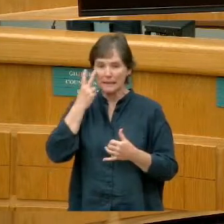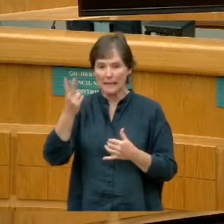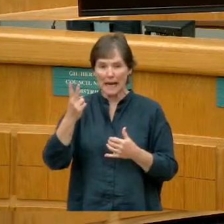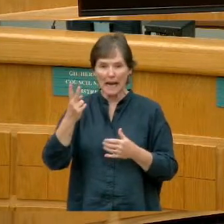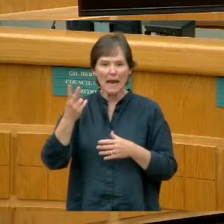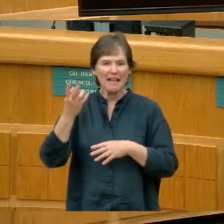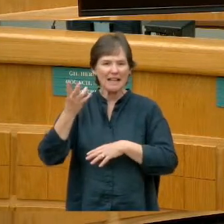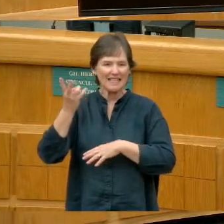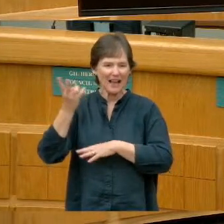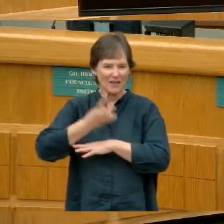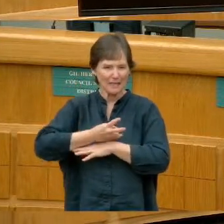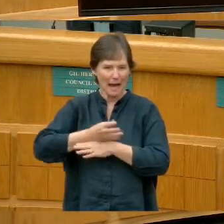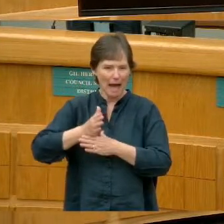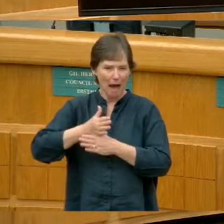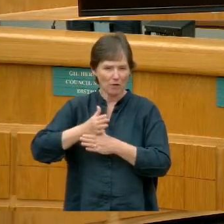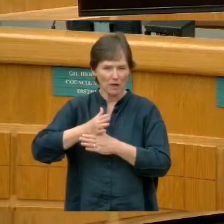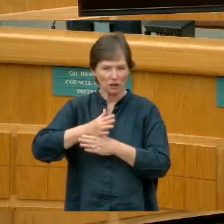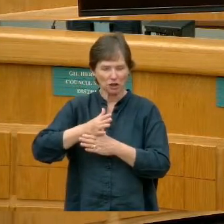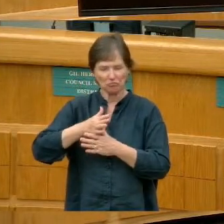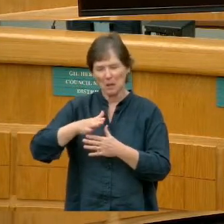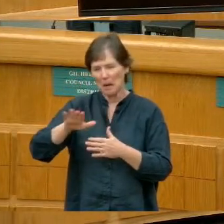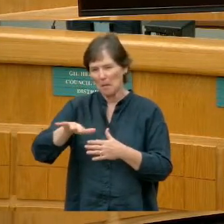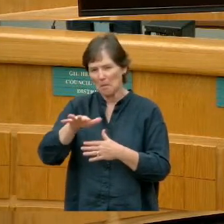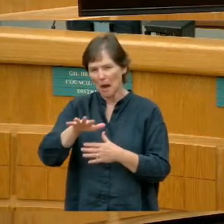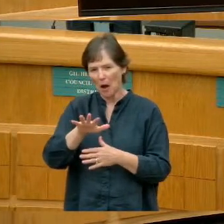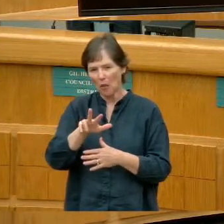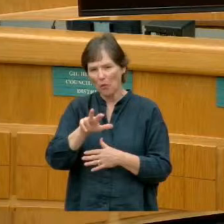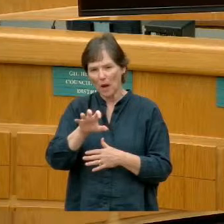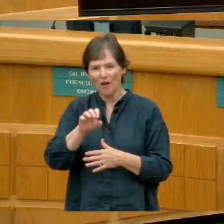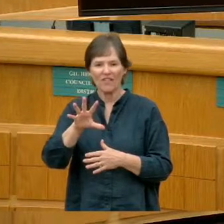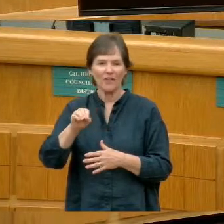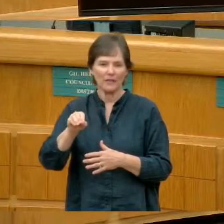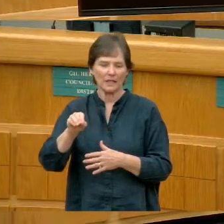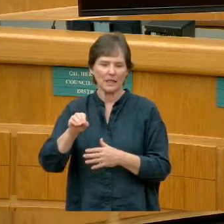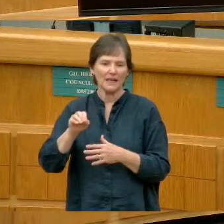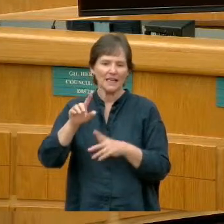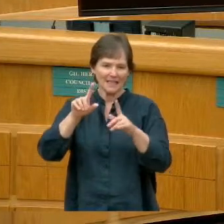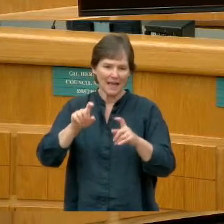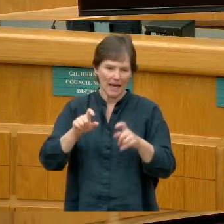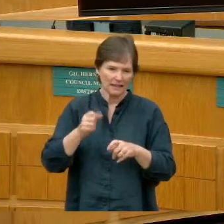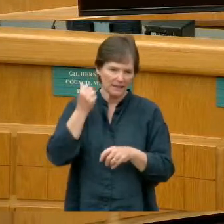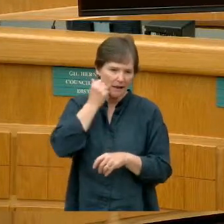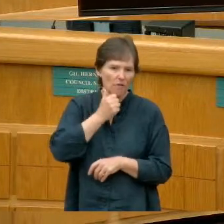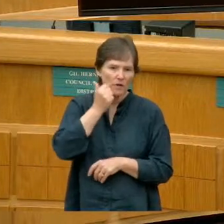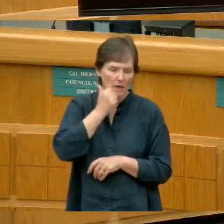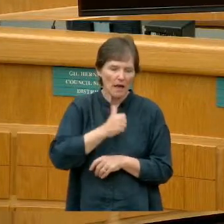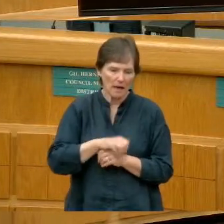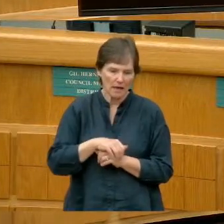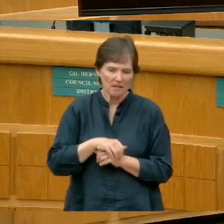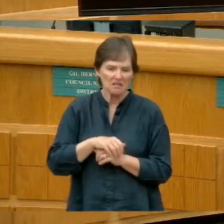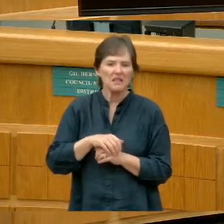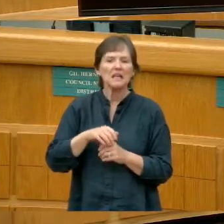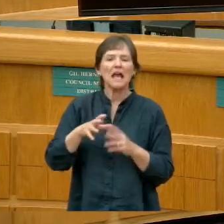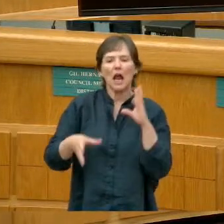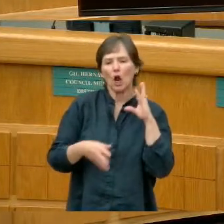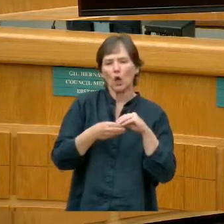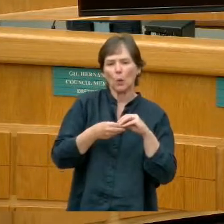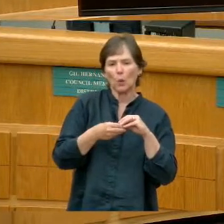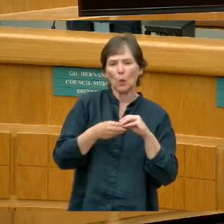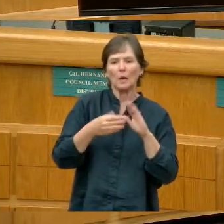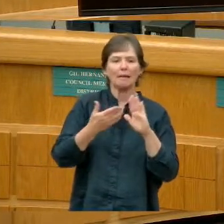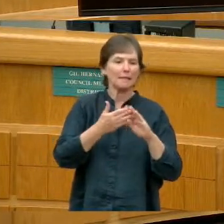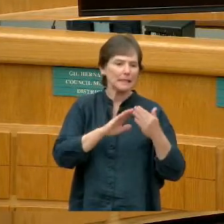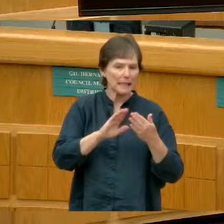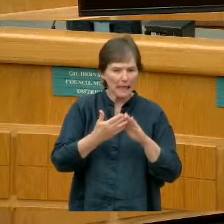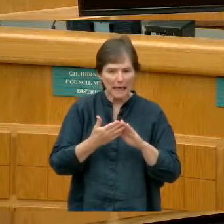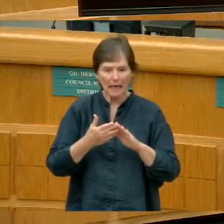about 350 tests that we're doing a day, all testing entities, the city, hospitals, commercial labs, and